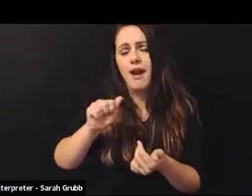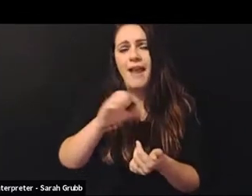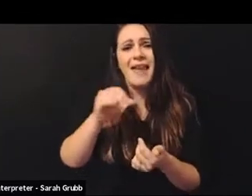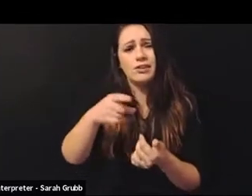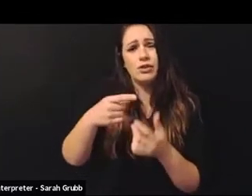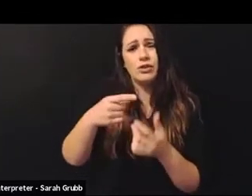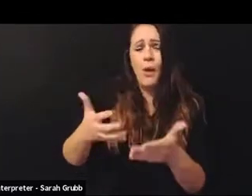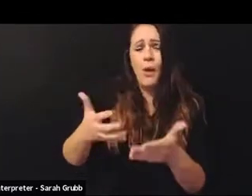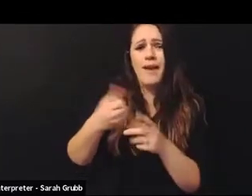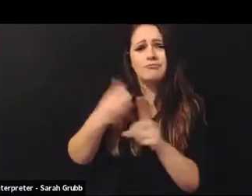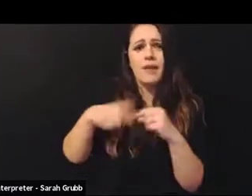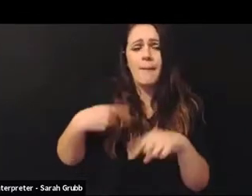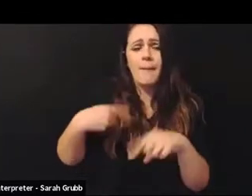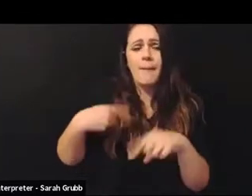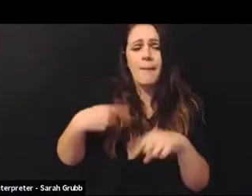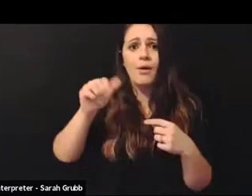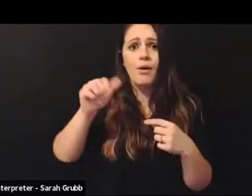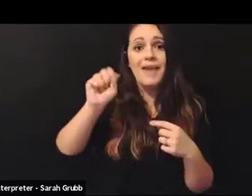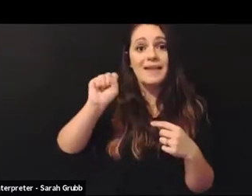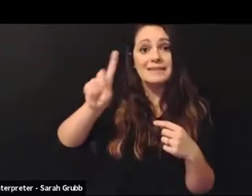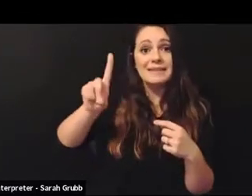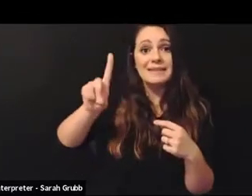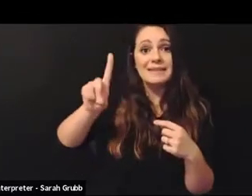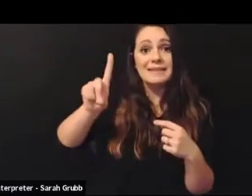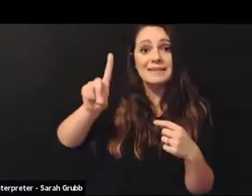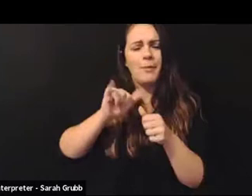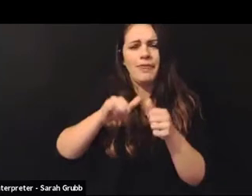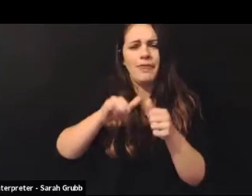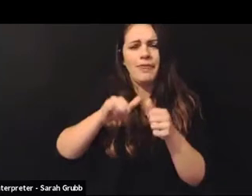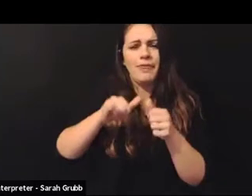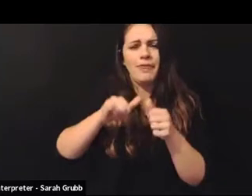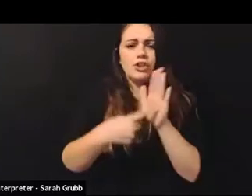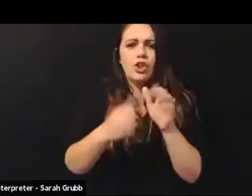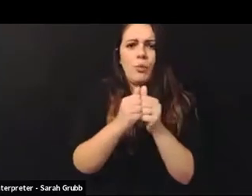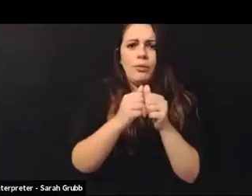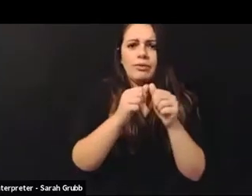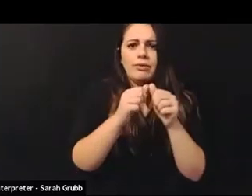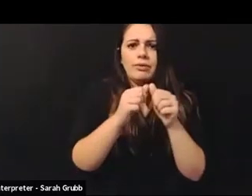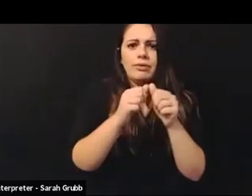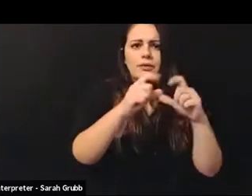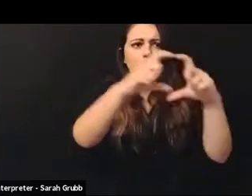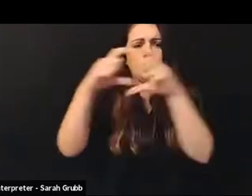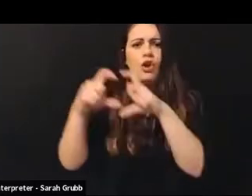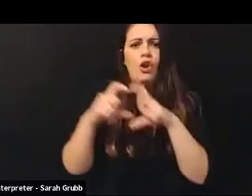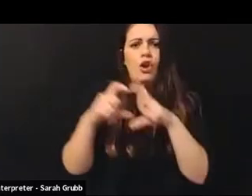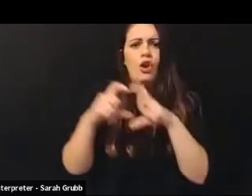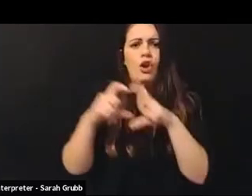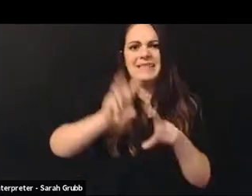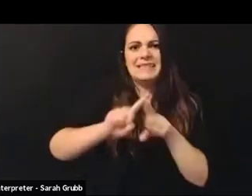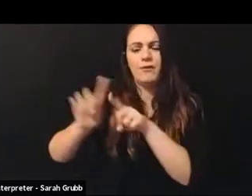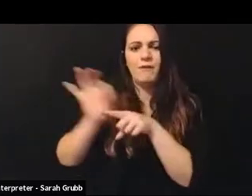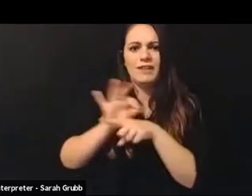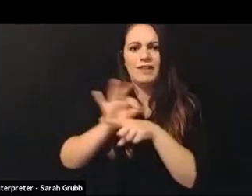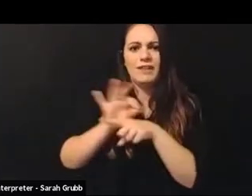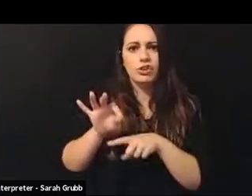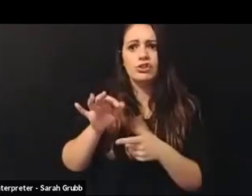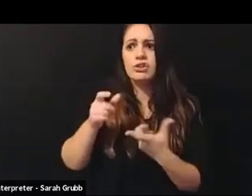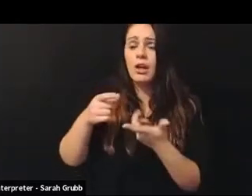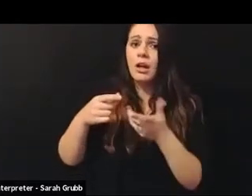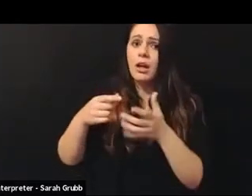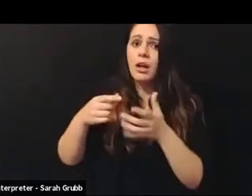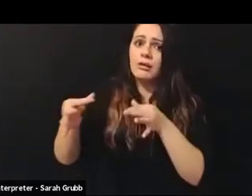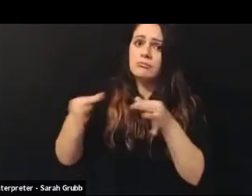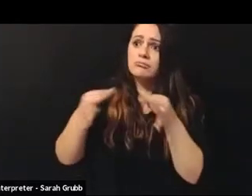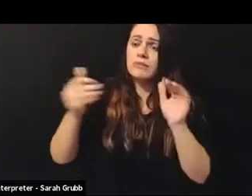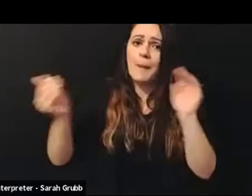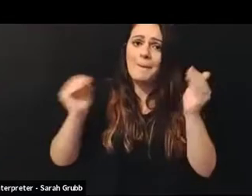the circle graph I showed with the six features, and talk about how that could also be explained through deaf blindness or charge. And then if